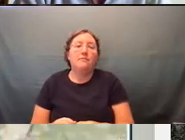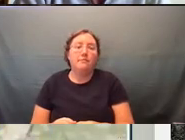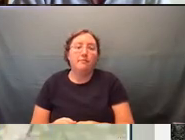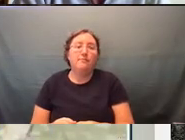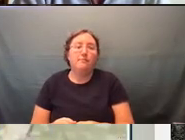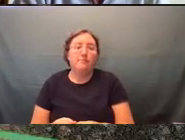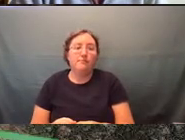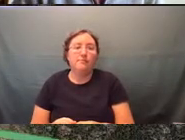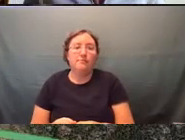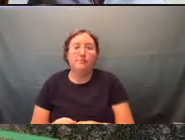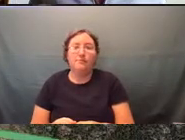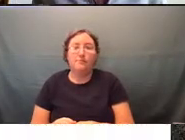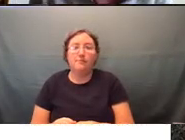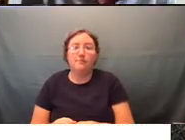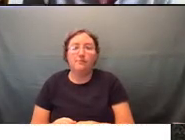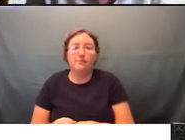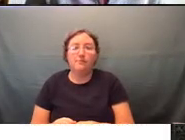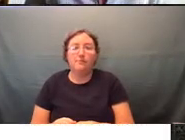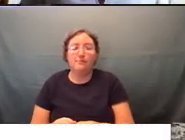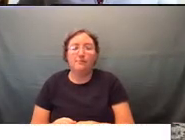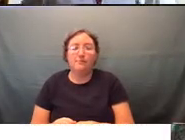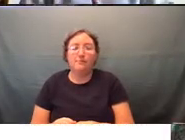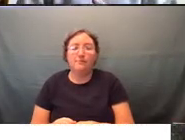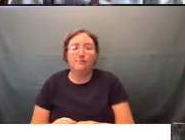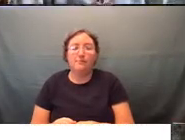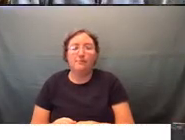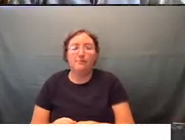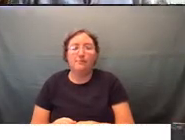I put the time 1,000,000 times on there, sorry.